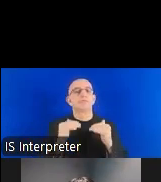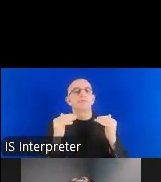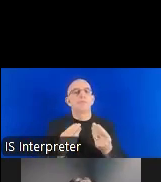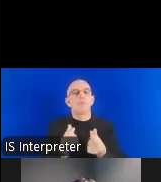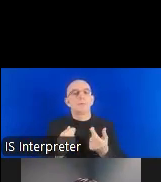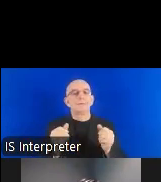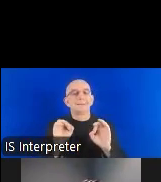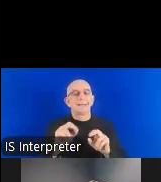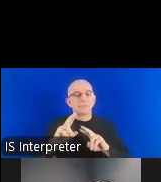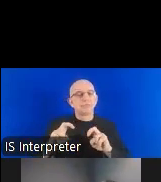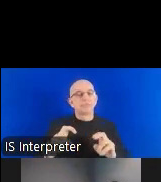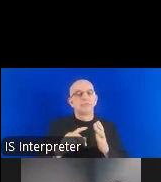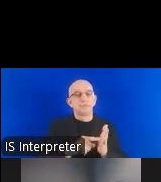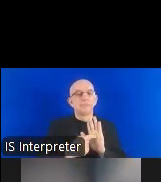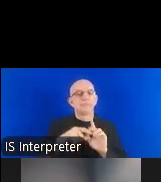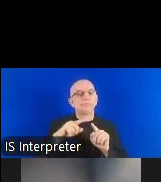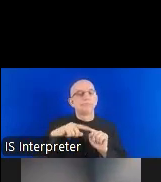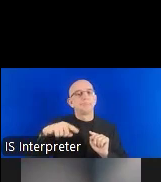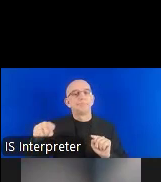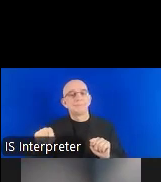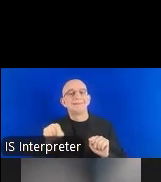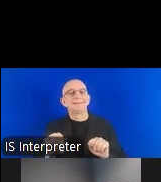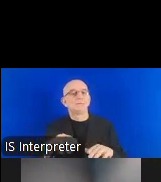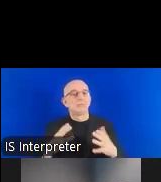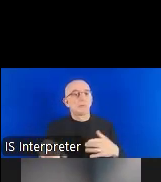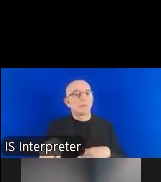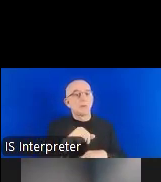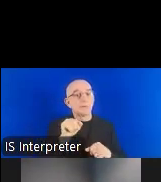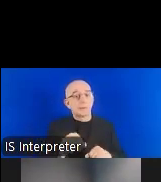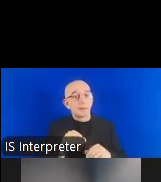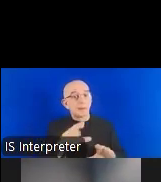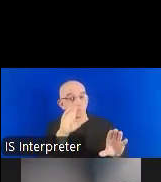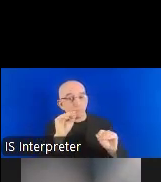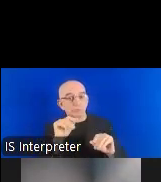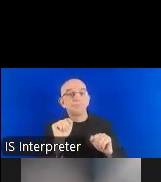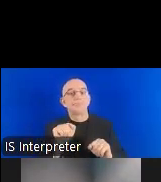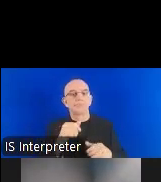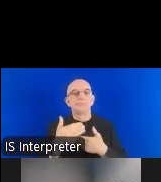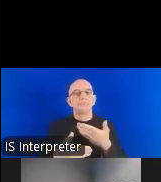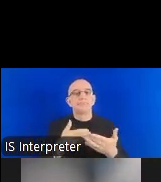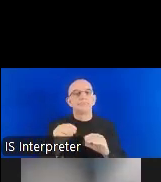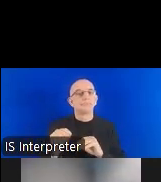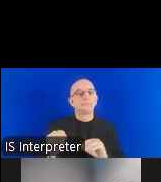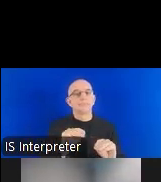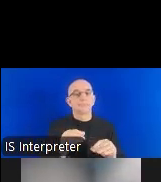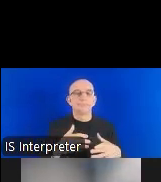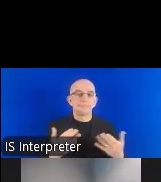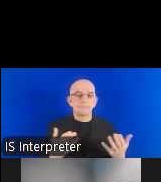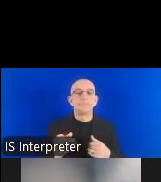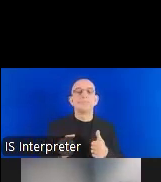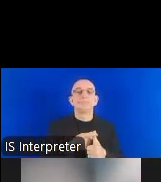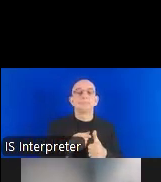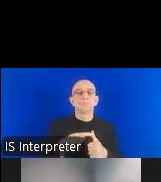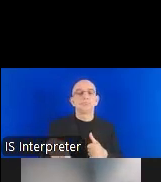to 15% of children with disabilities among any group of children, if reliable prevalence data isn't available